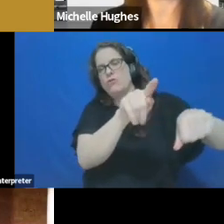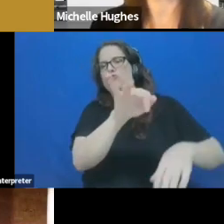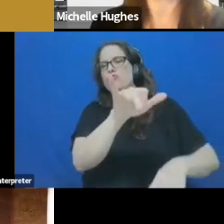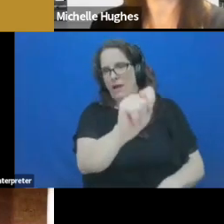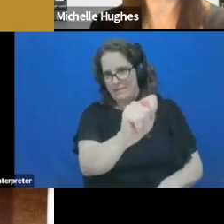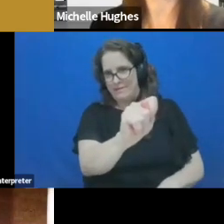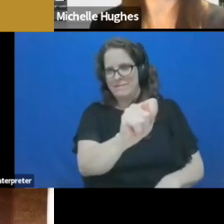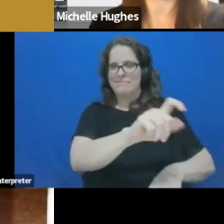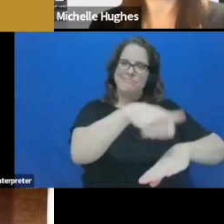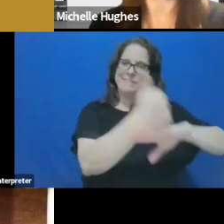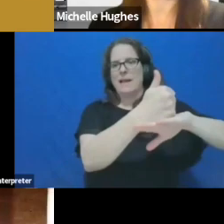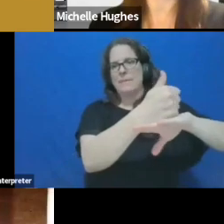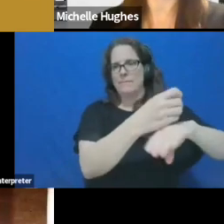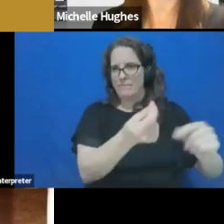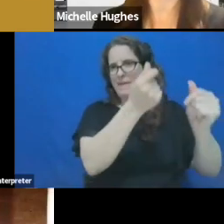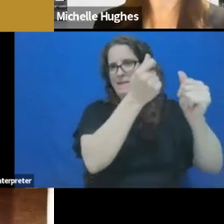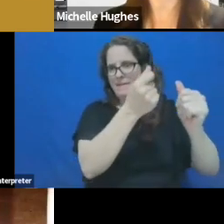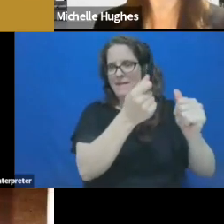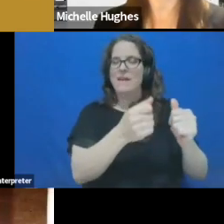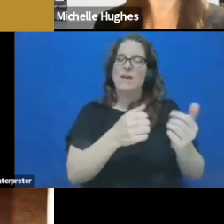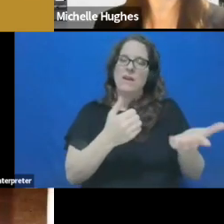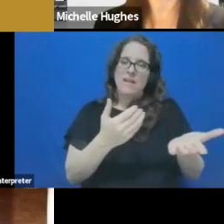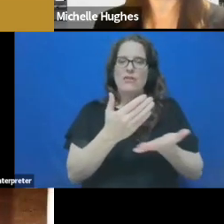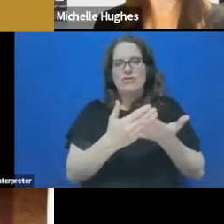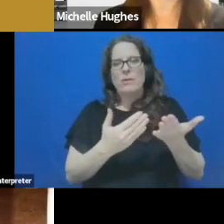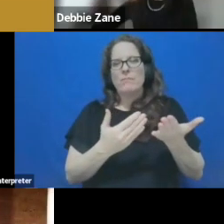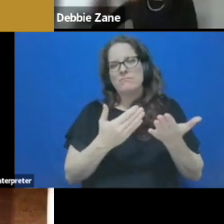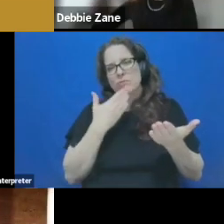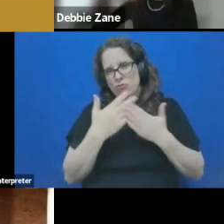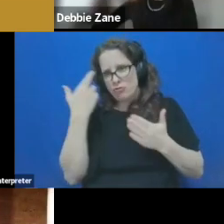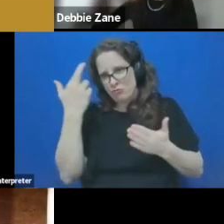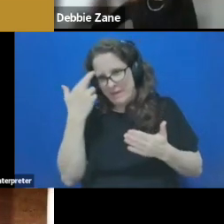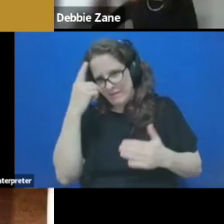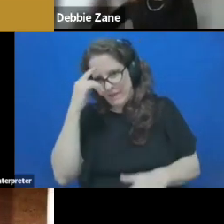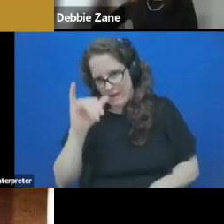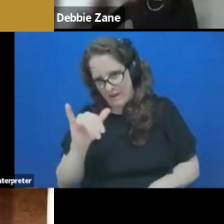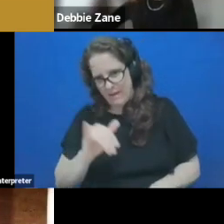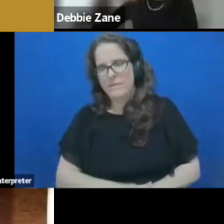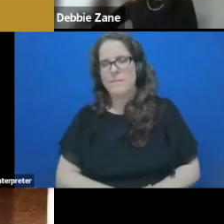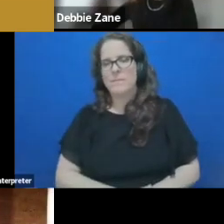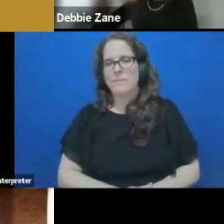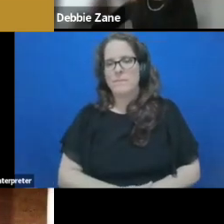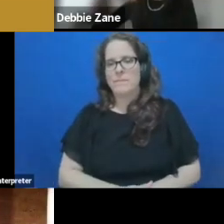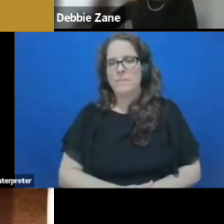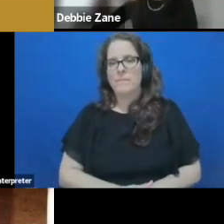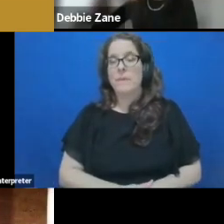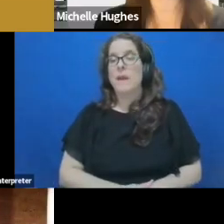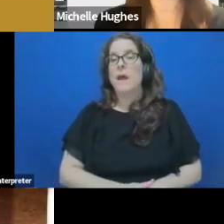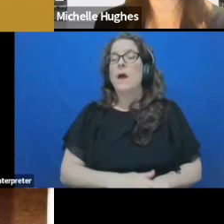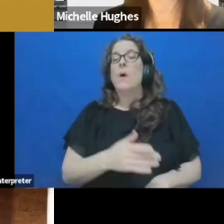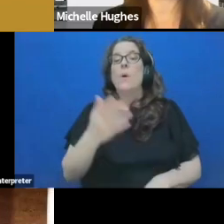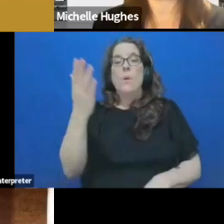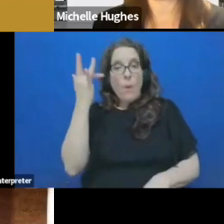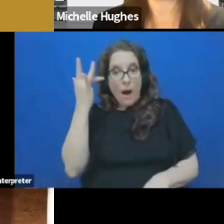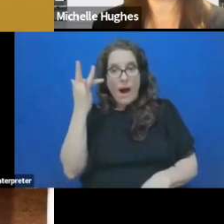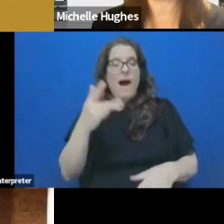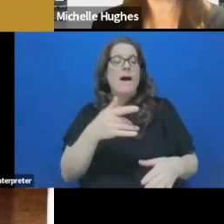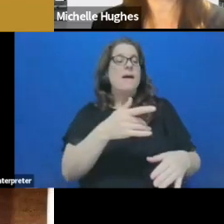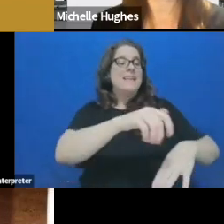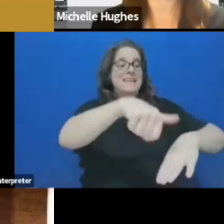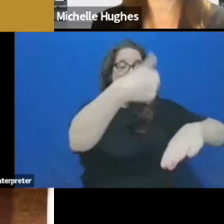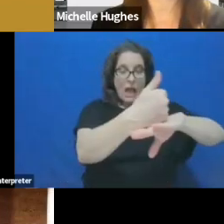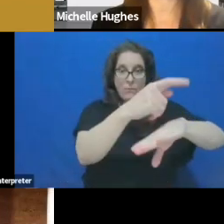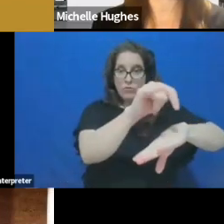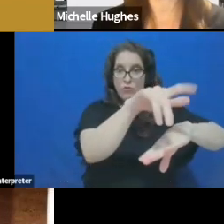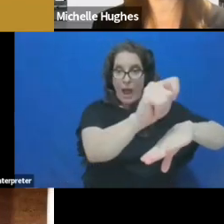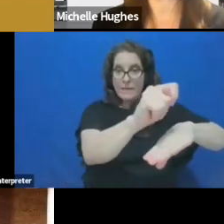death of the parent, grandparent, or caregiver. So once the trust is funded, it becomes irrevocable,